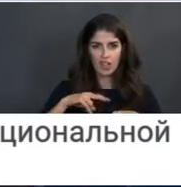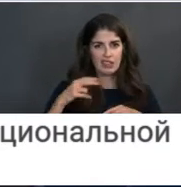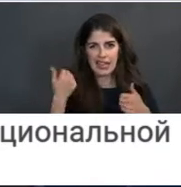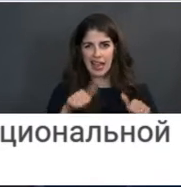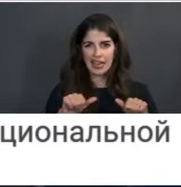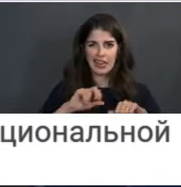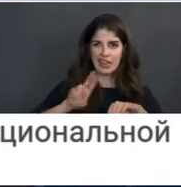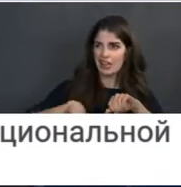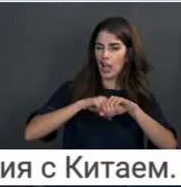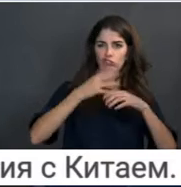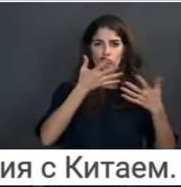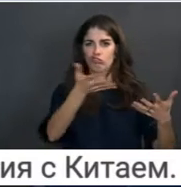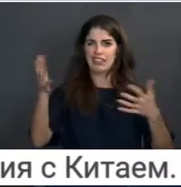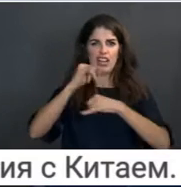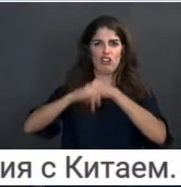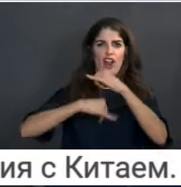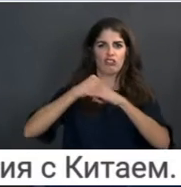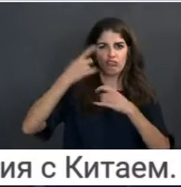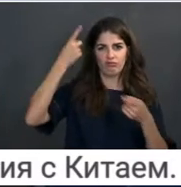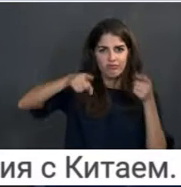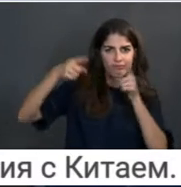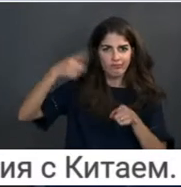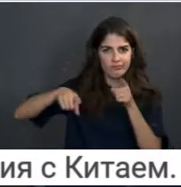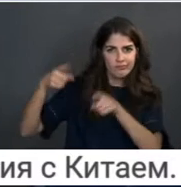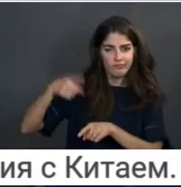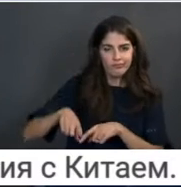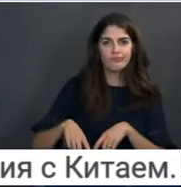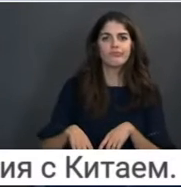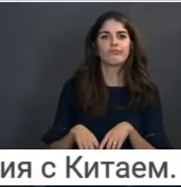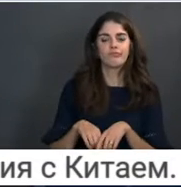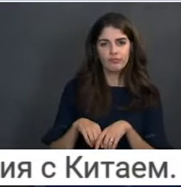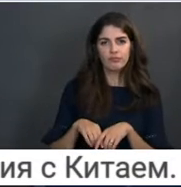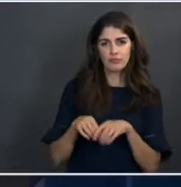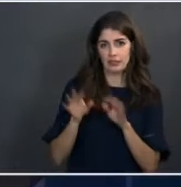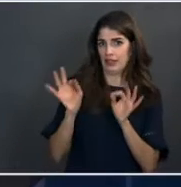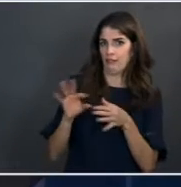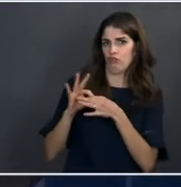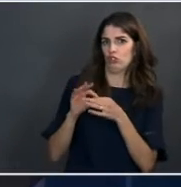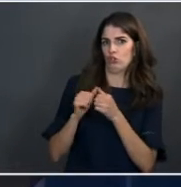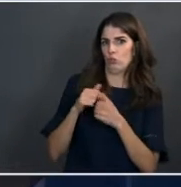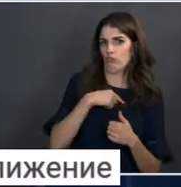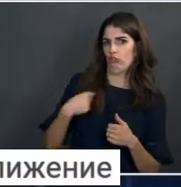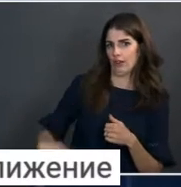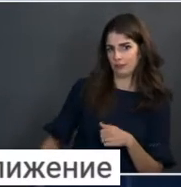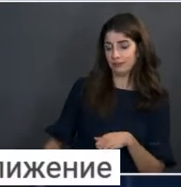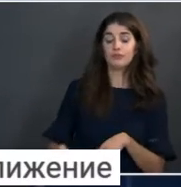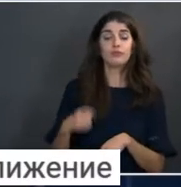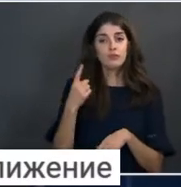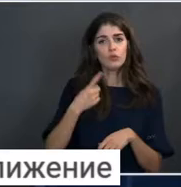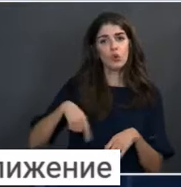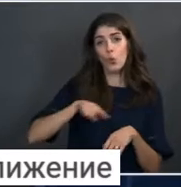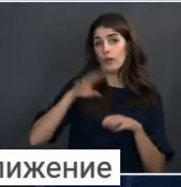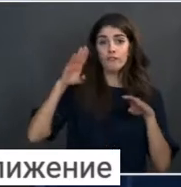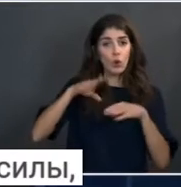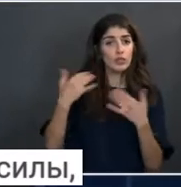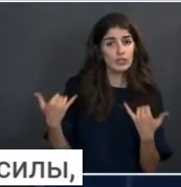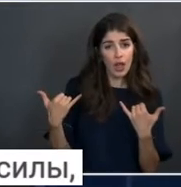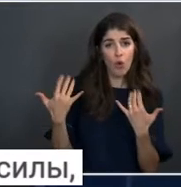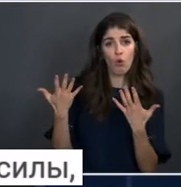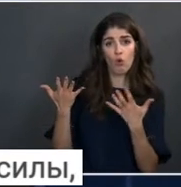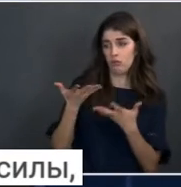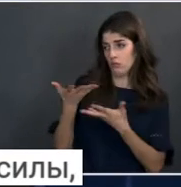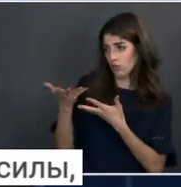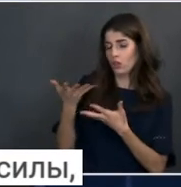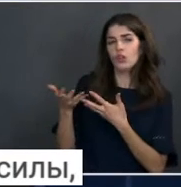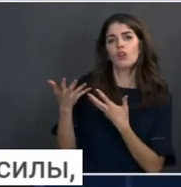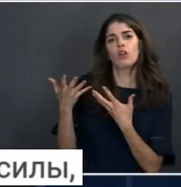our national security approach, including certainly our relationship with China. We are focused on approaching that